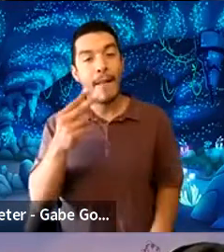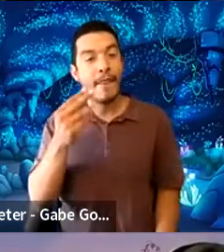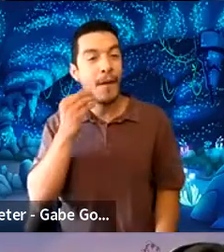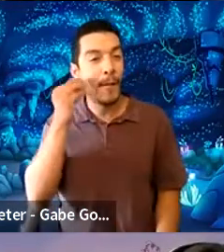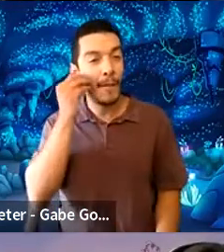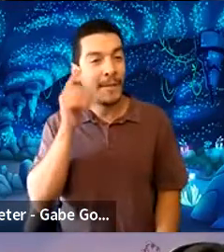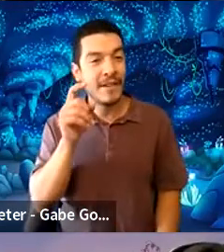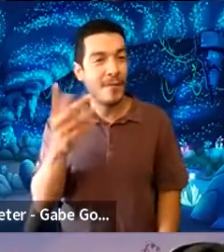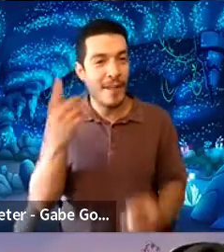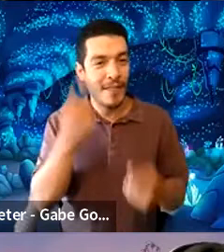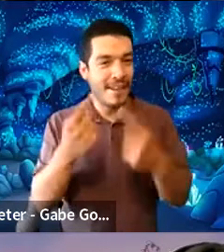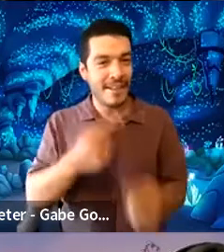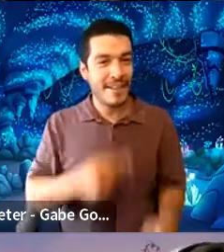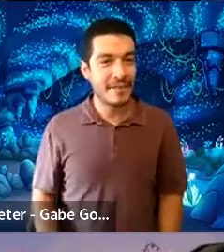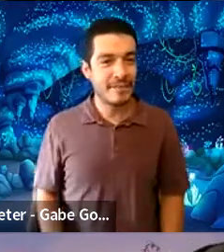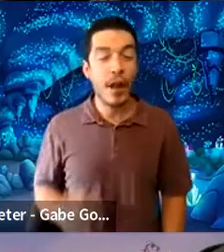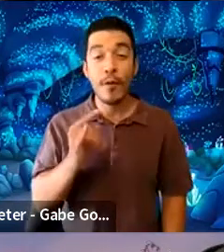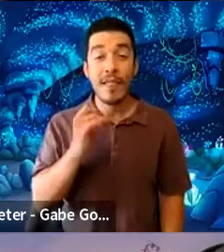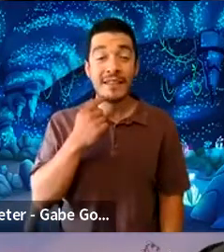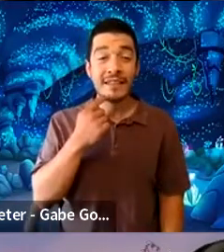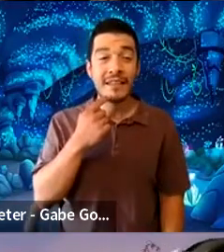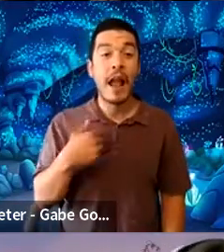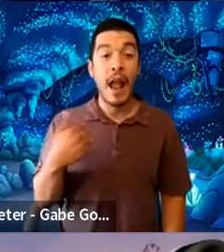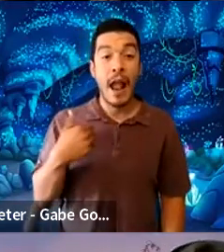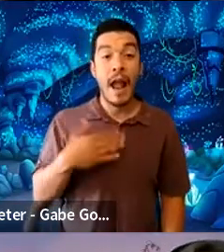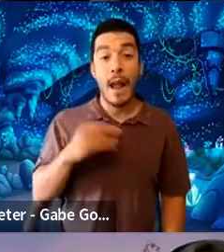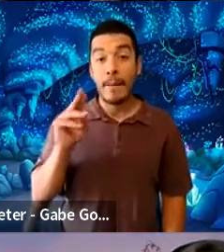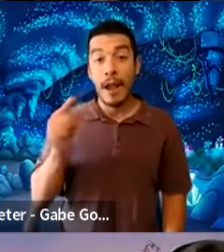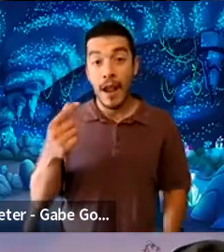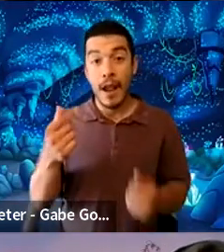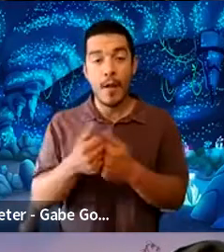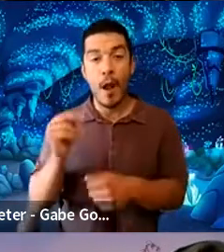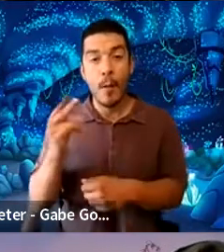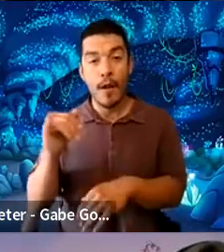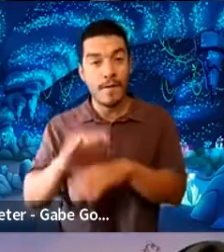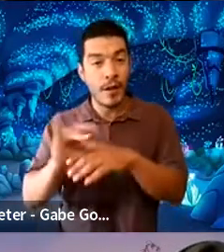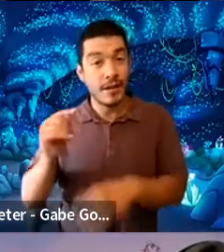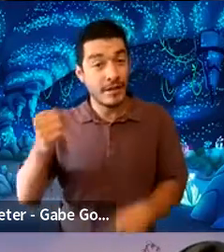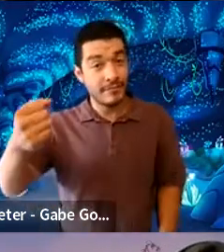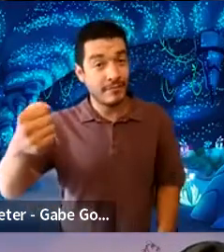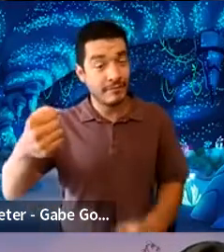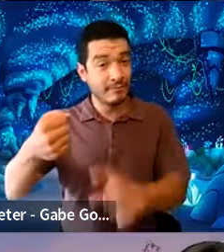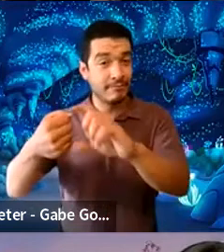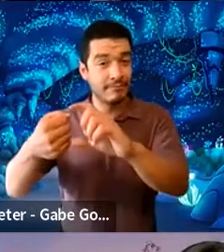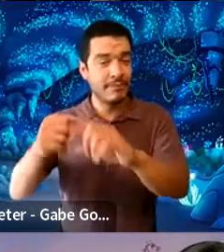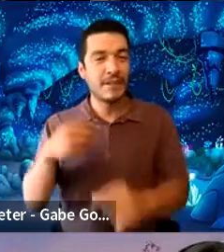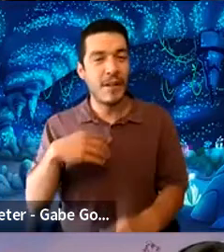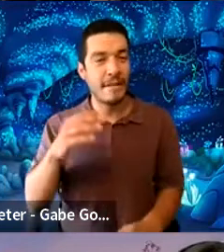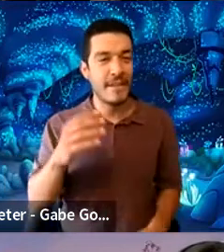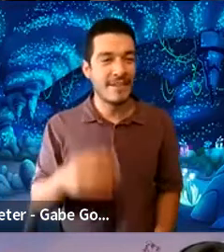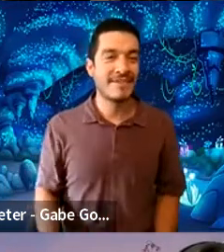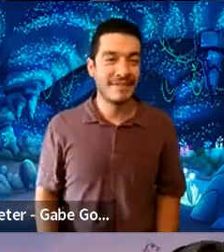think? Gosh, I have my mug with little Murphy on it too that I drink my coffee out of in the